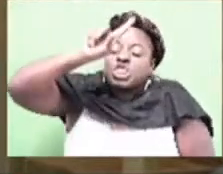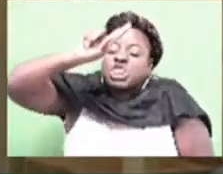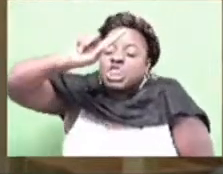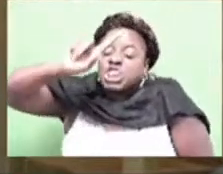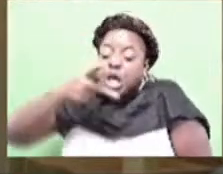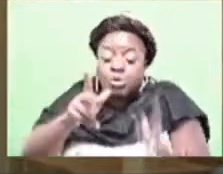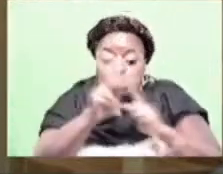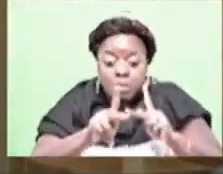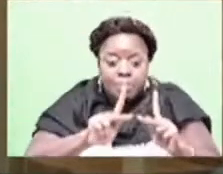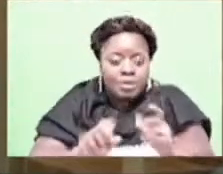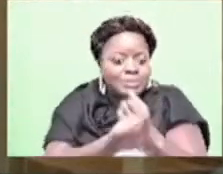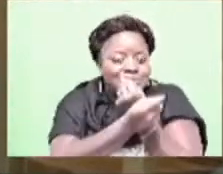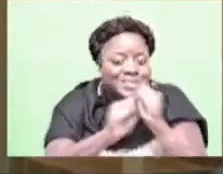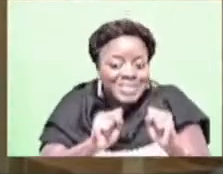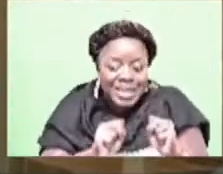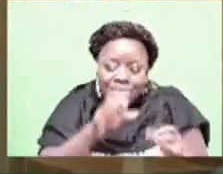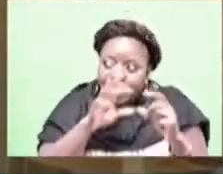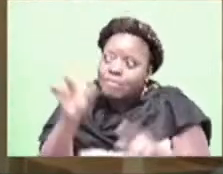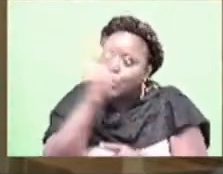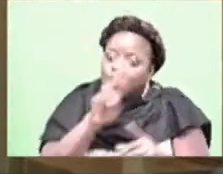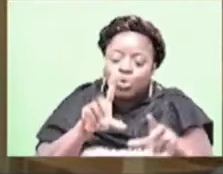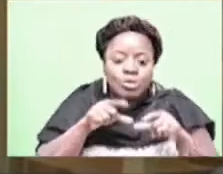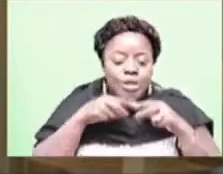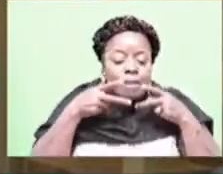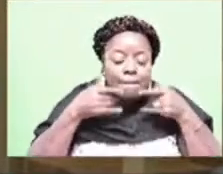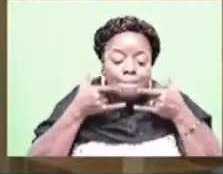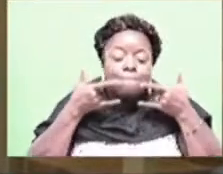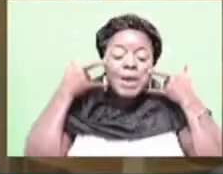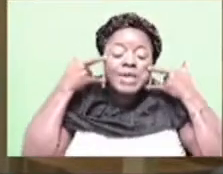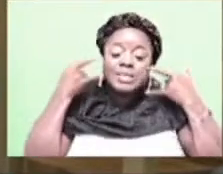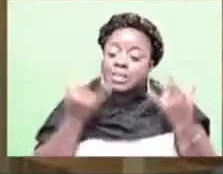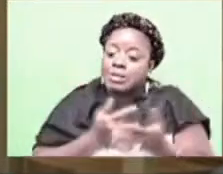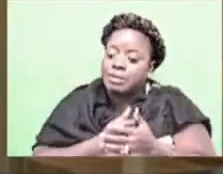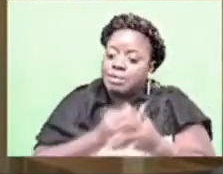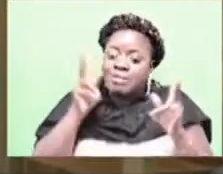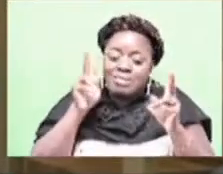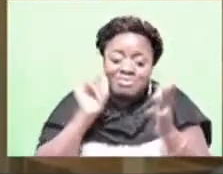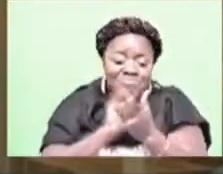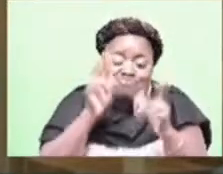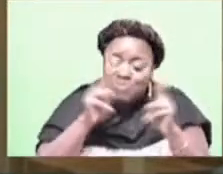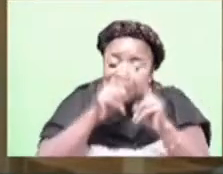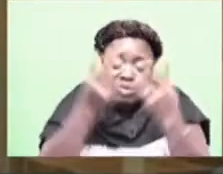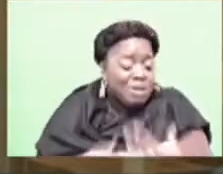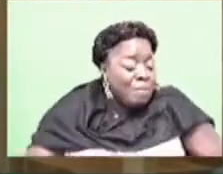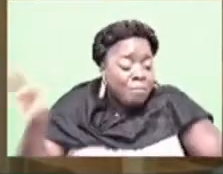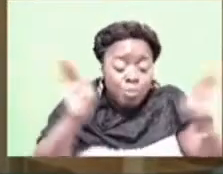33,000 lives. We could save it. And that is what we are here about today.